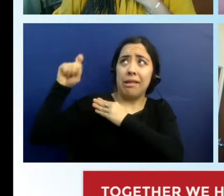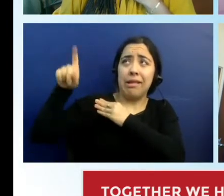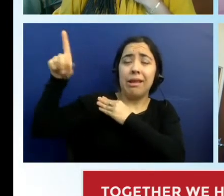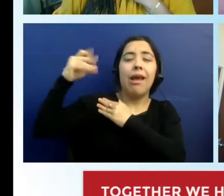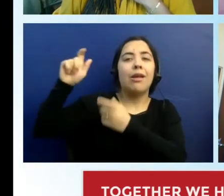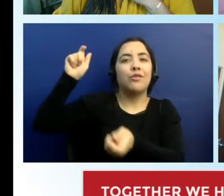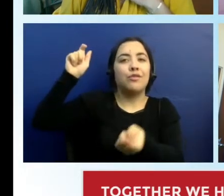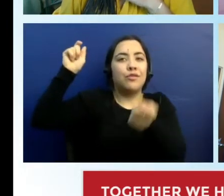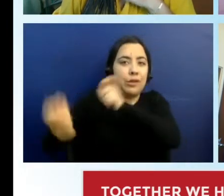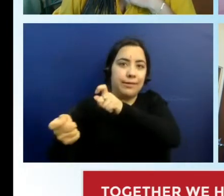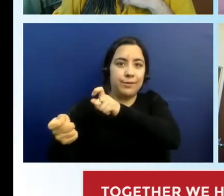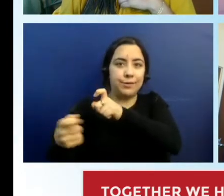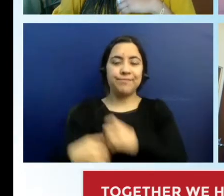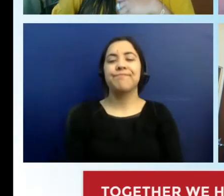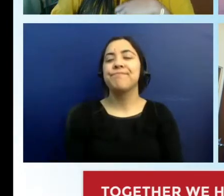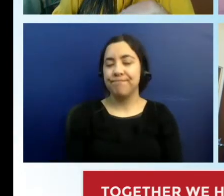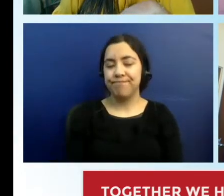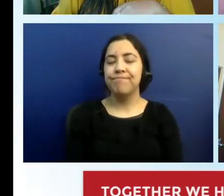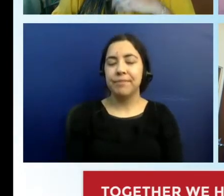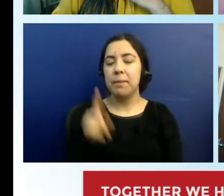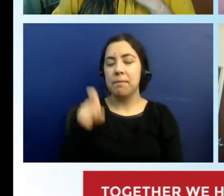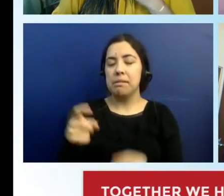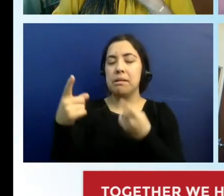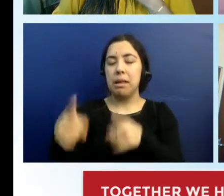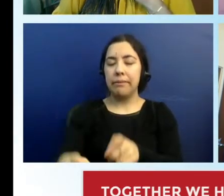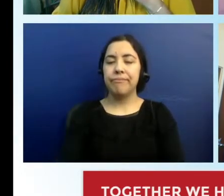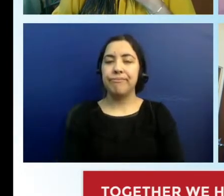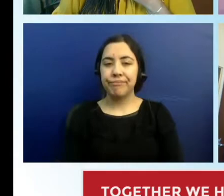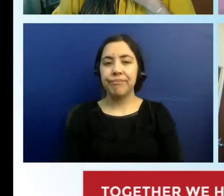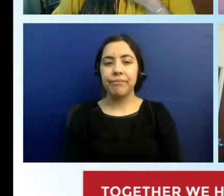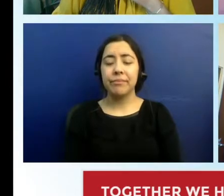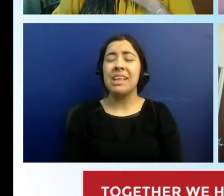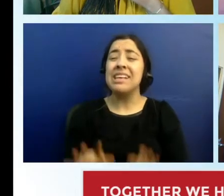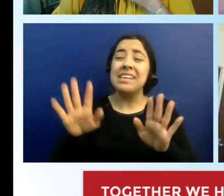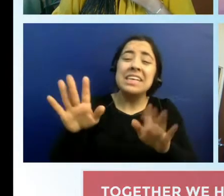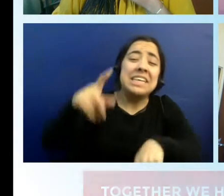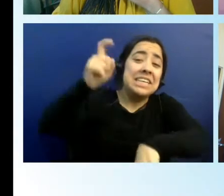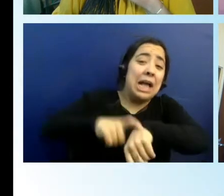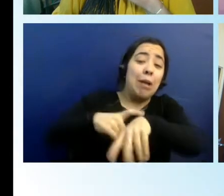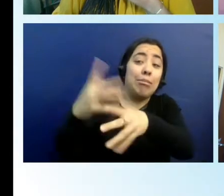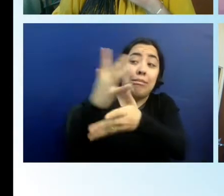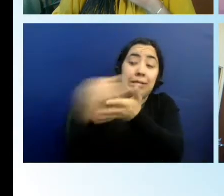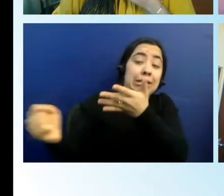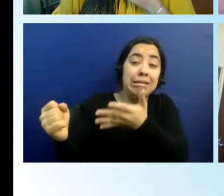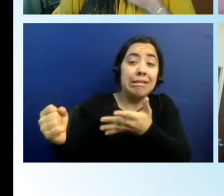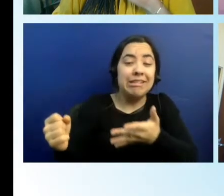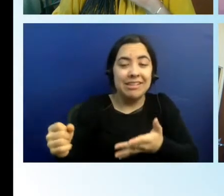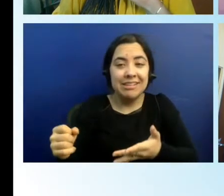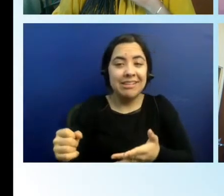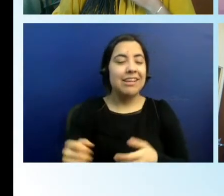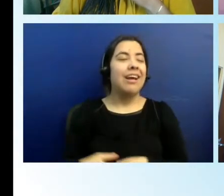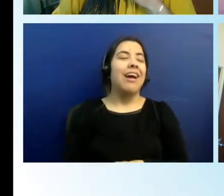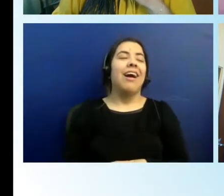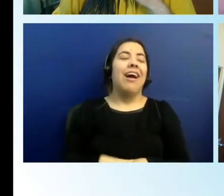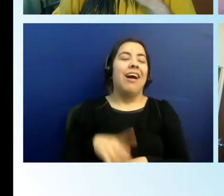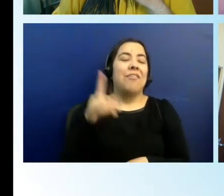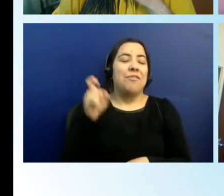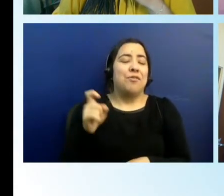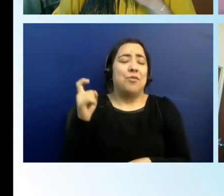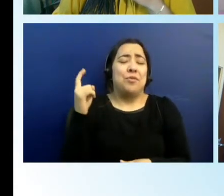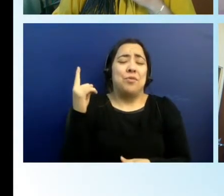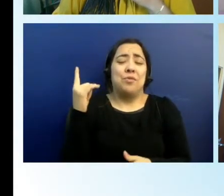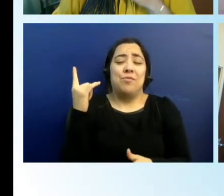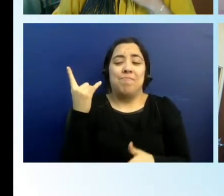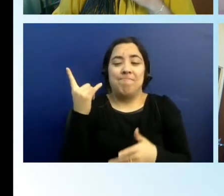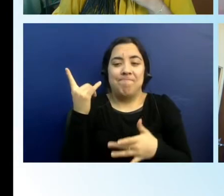Well, time is not our friend. and so actually moving to wrap up, but